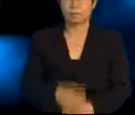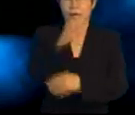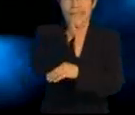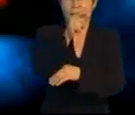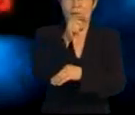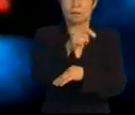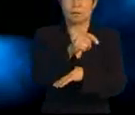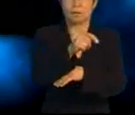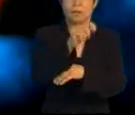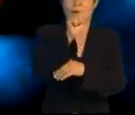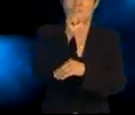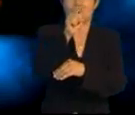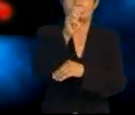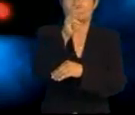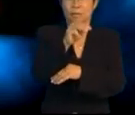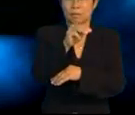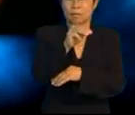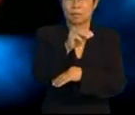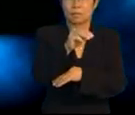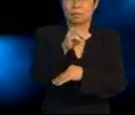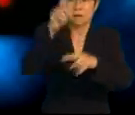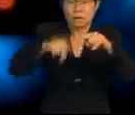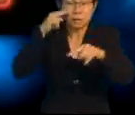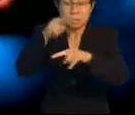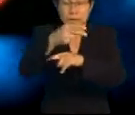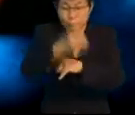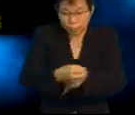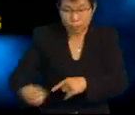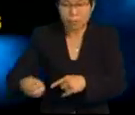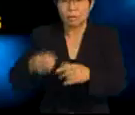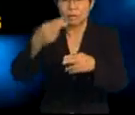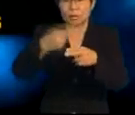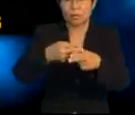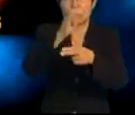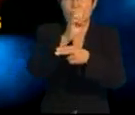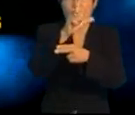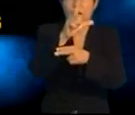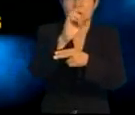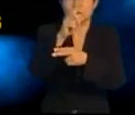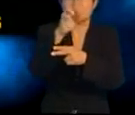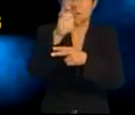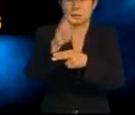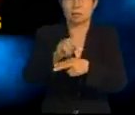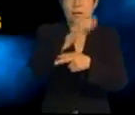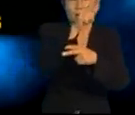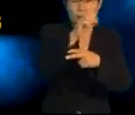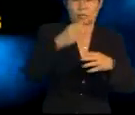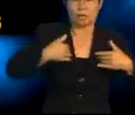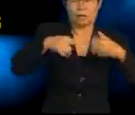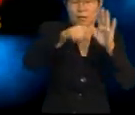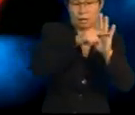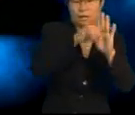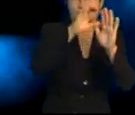Matter is made up of invisible particles called atoms. Each atom has negatively